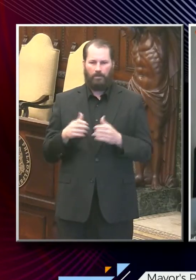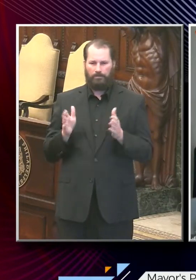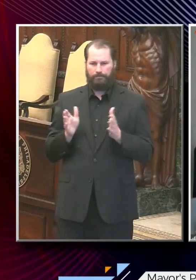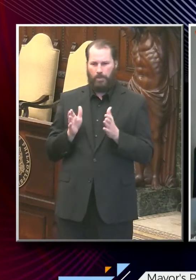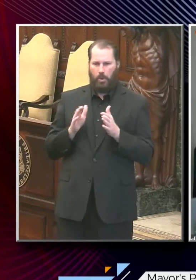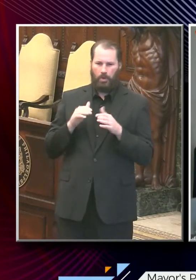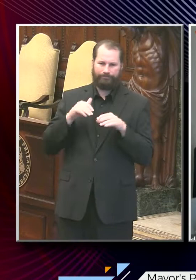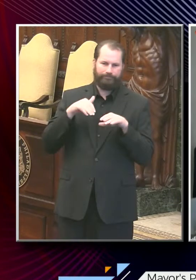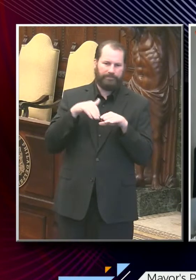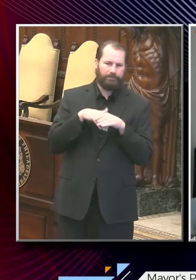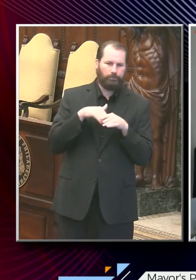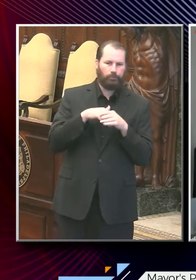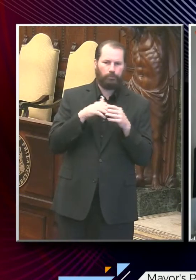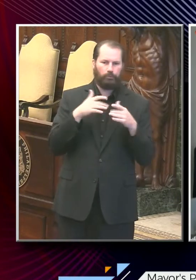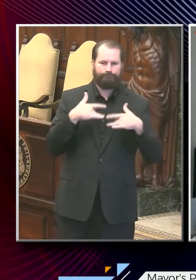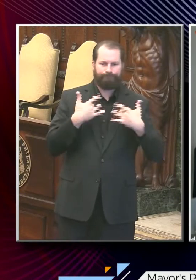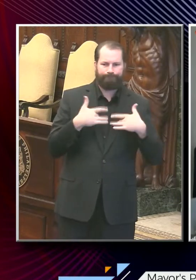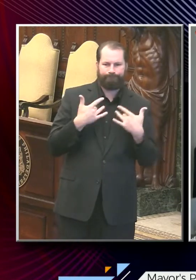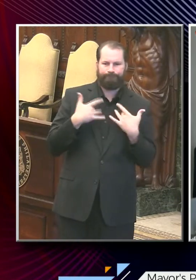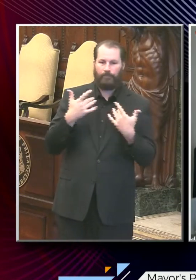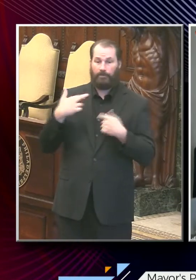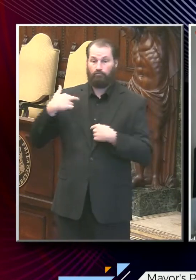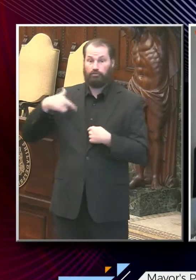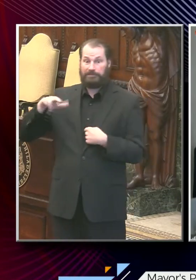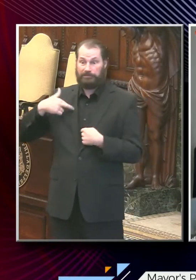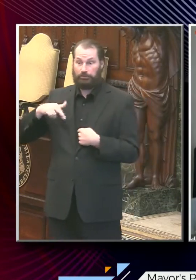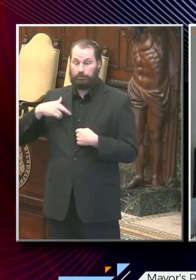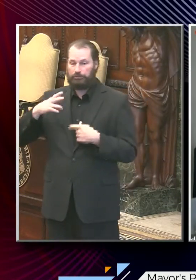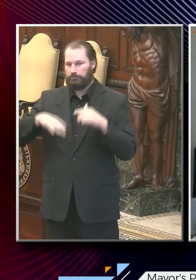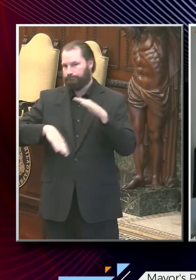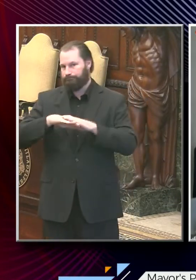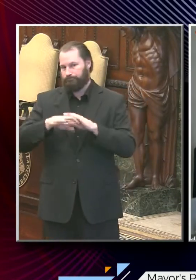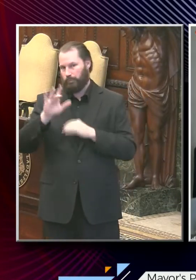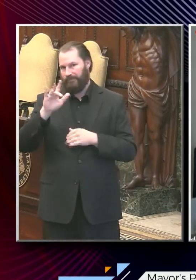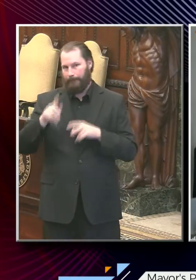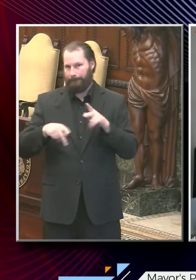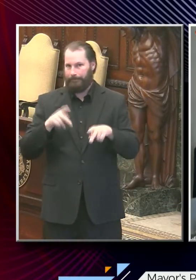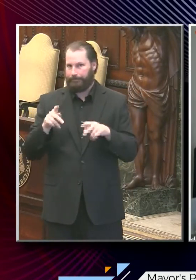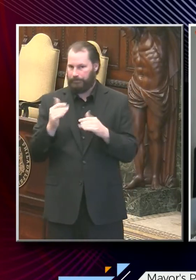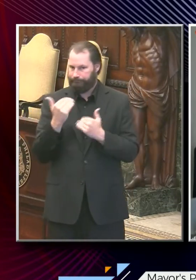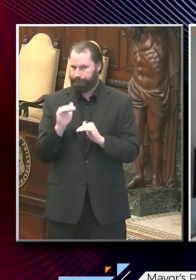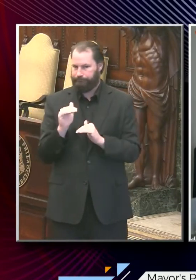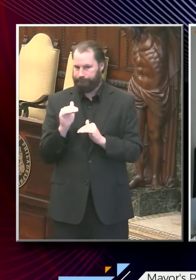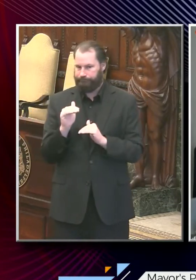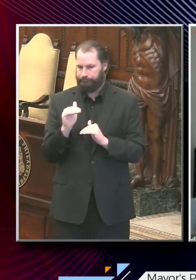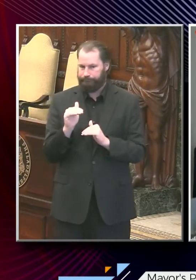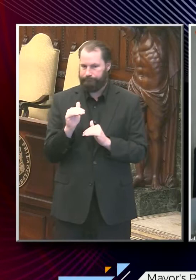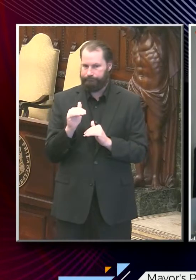to 25 people. Guidance on how to do that safely is on our website, just posted today,